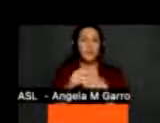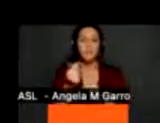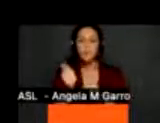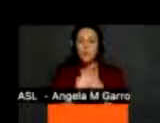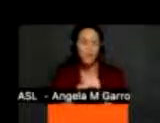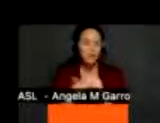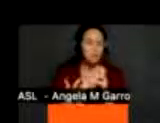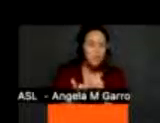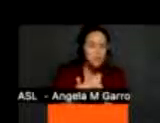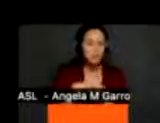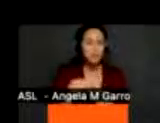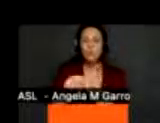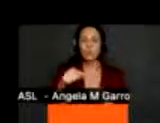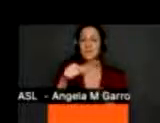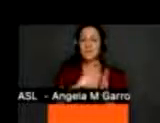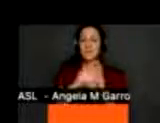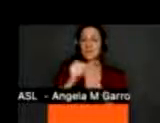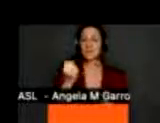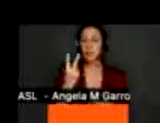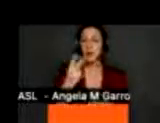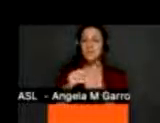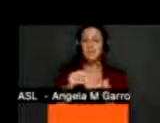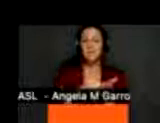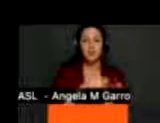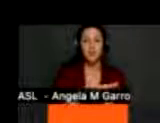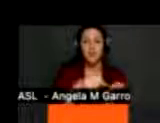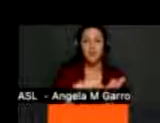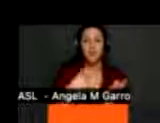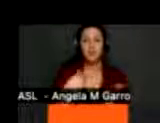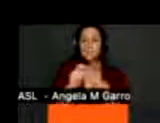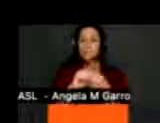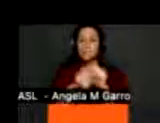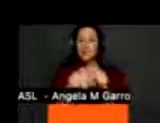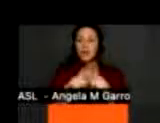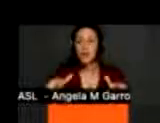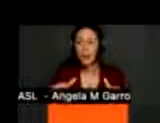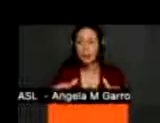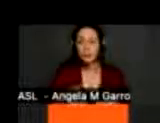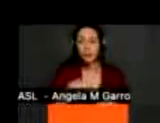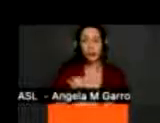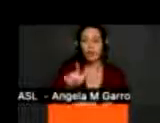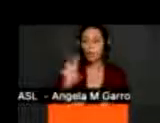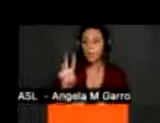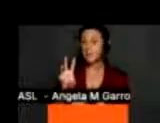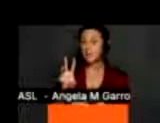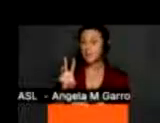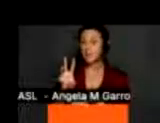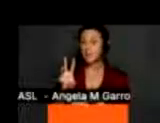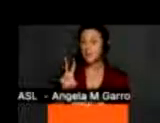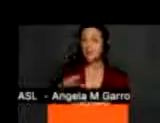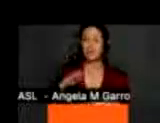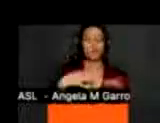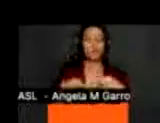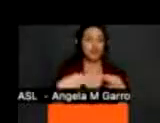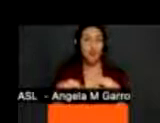page 12 of the document, you'll notice a change in the language, whereas on the 26th it was described